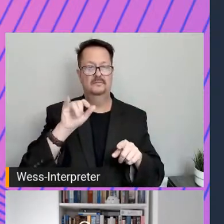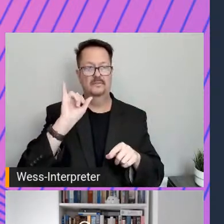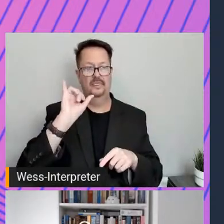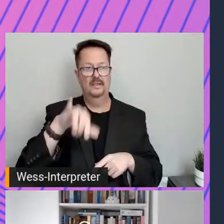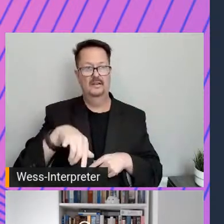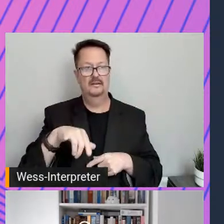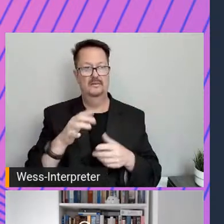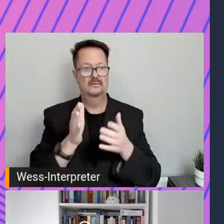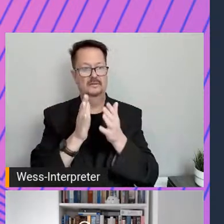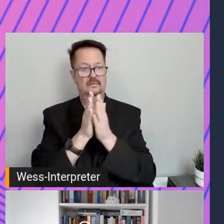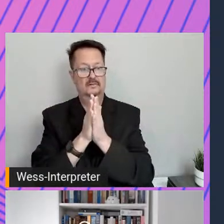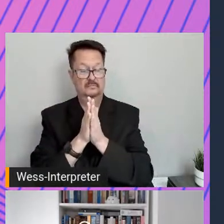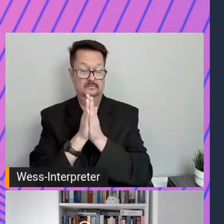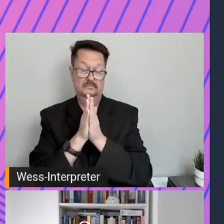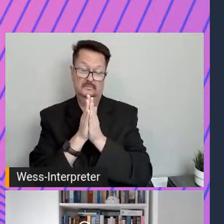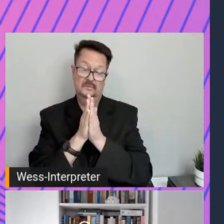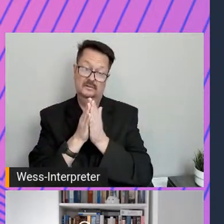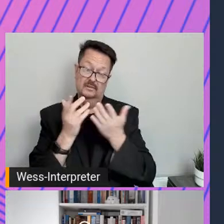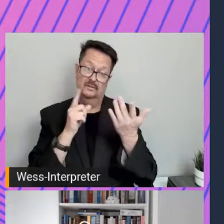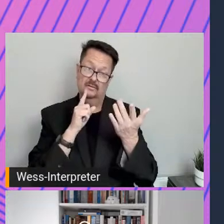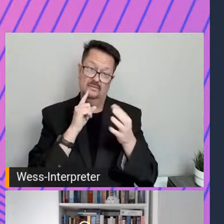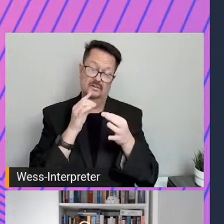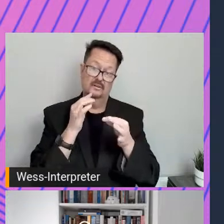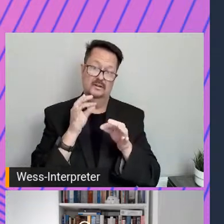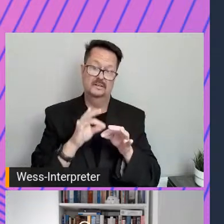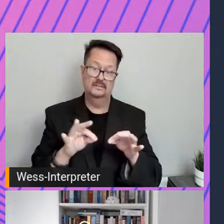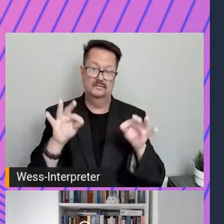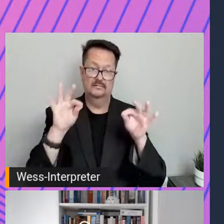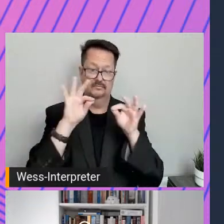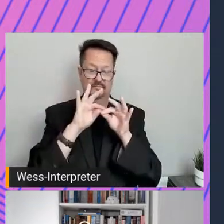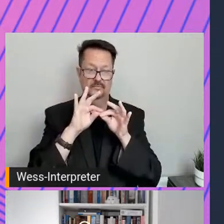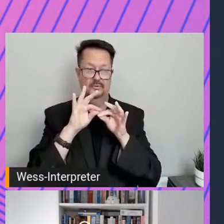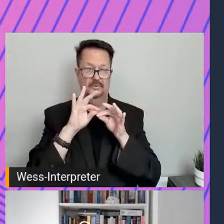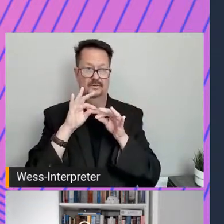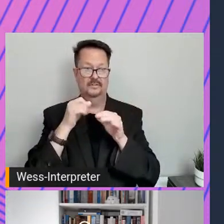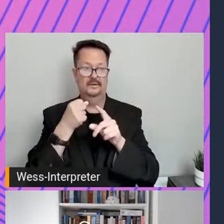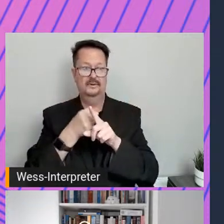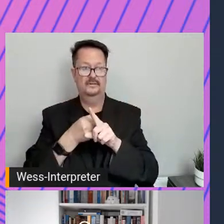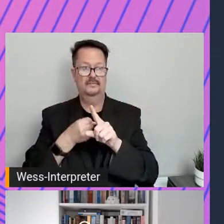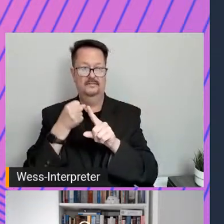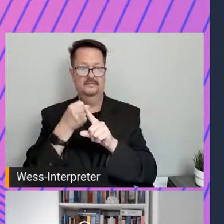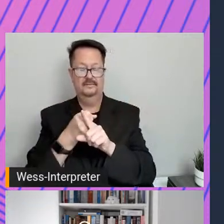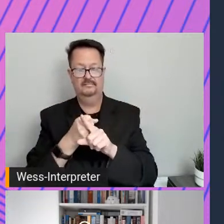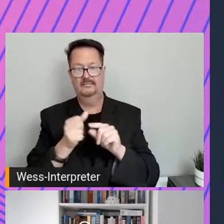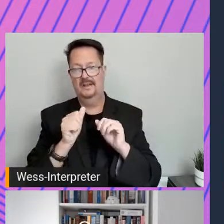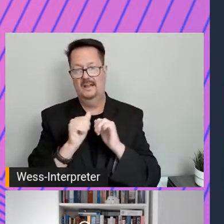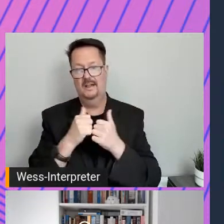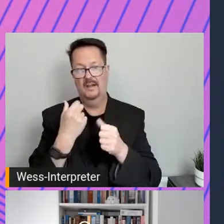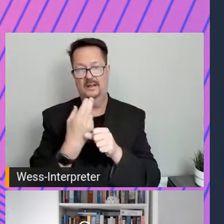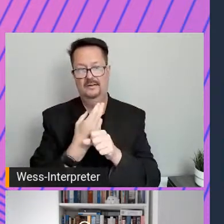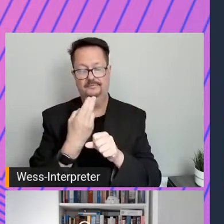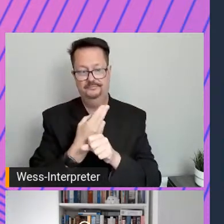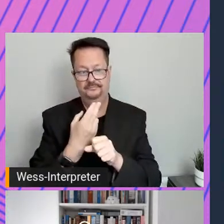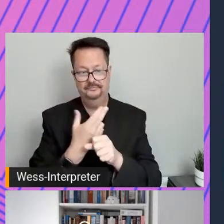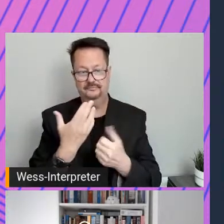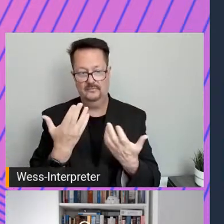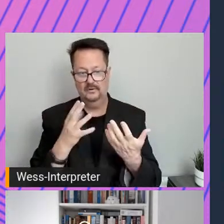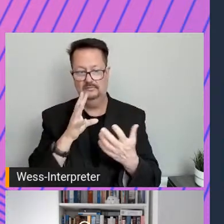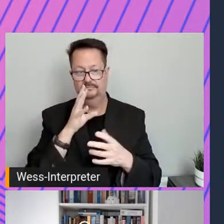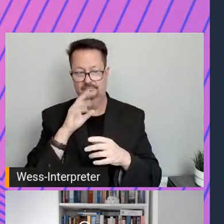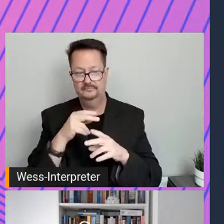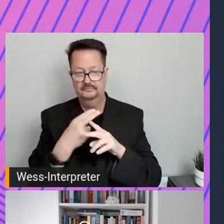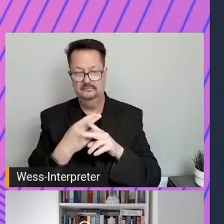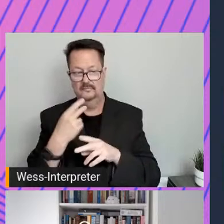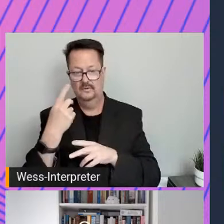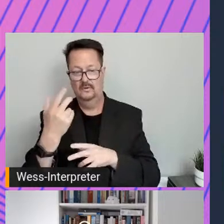an important effect on how I might choose to use my compute. So let's talk about what an application is